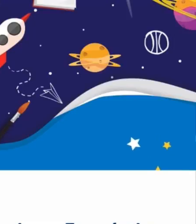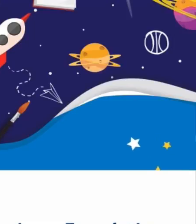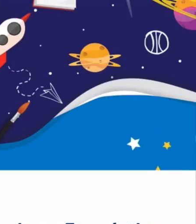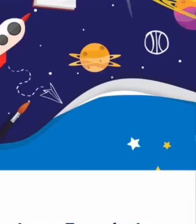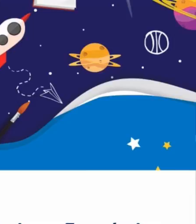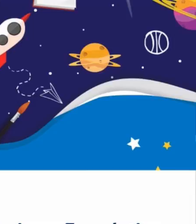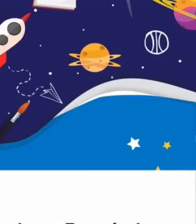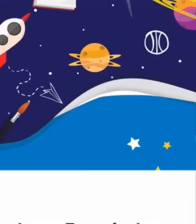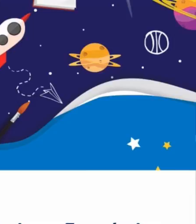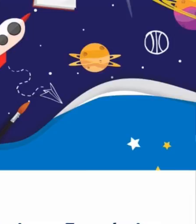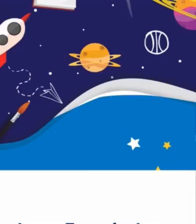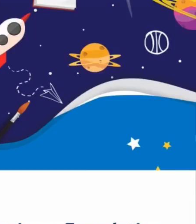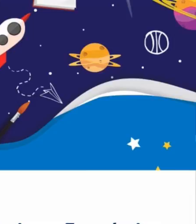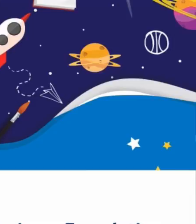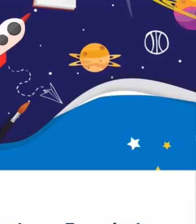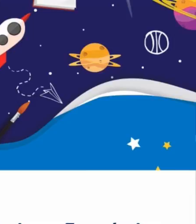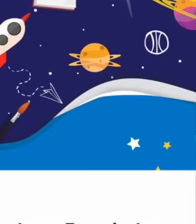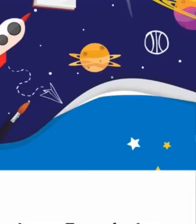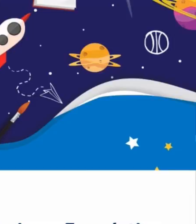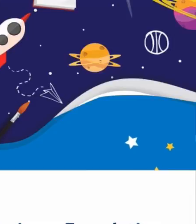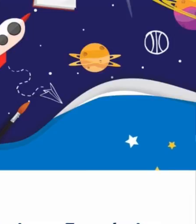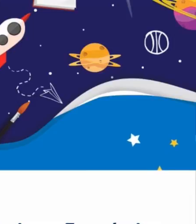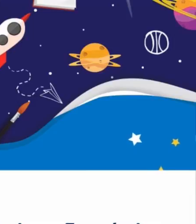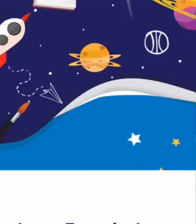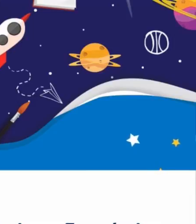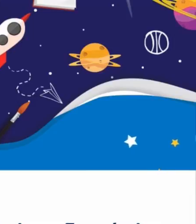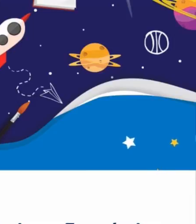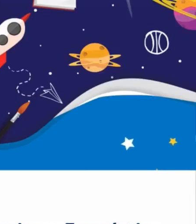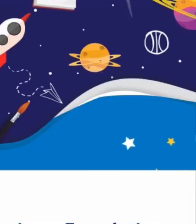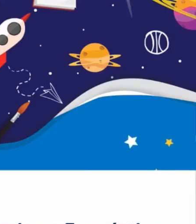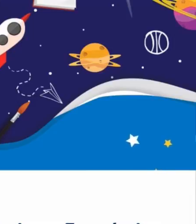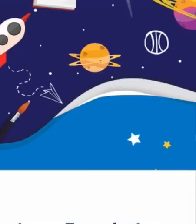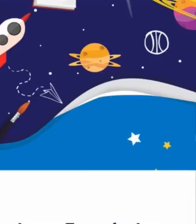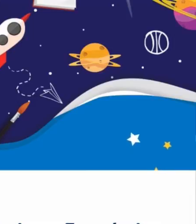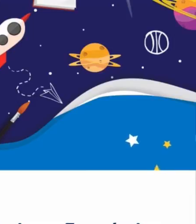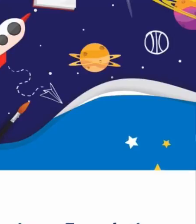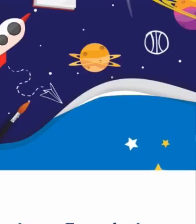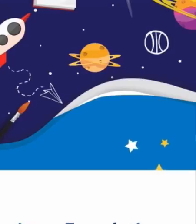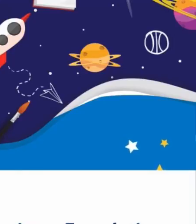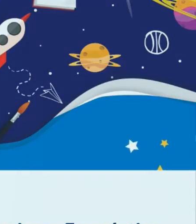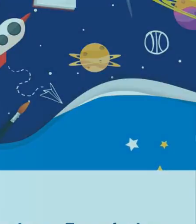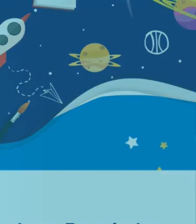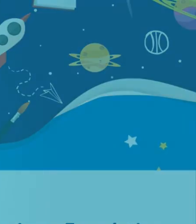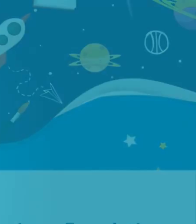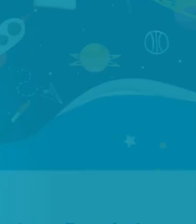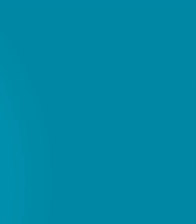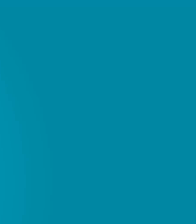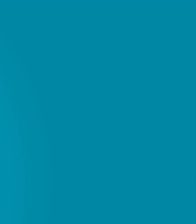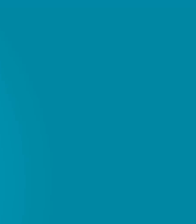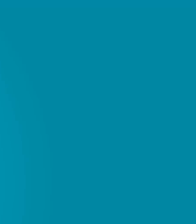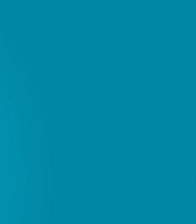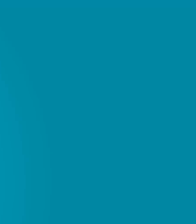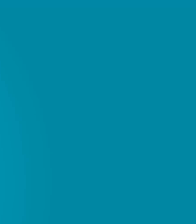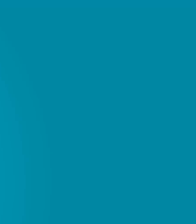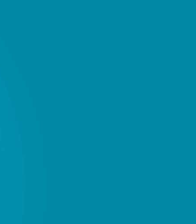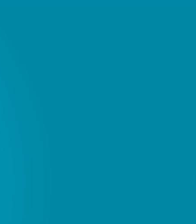Trust, UNICEF, My Zone Online School, Amos Meerkat Syllabus, and Capricorn Foundation.